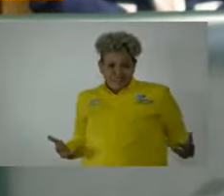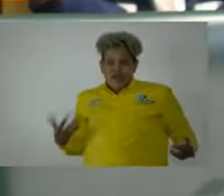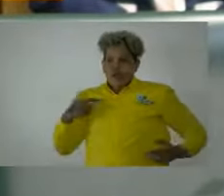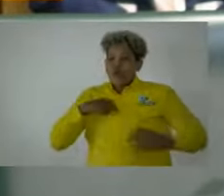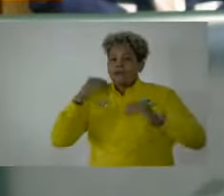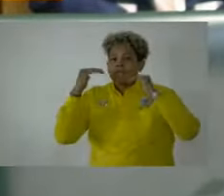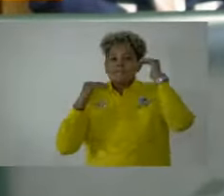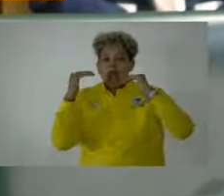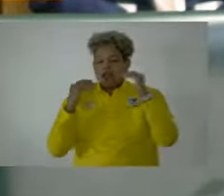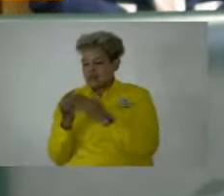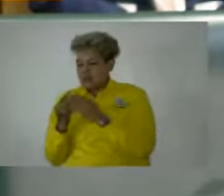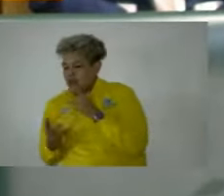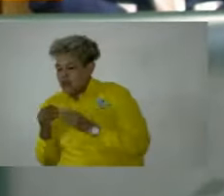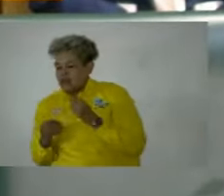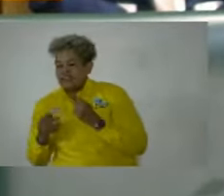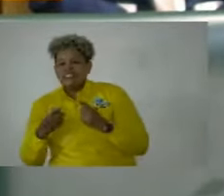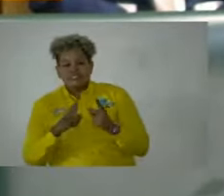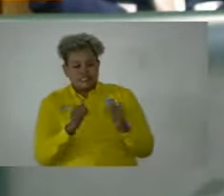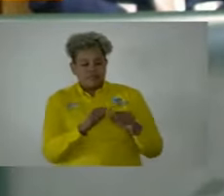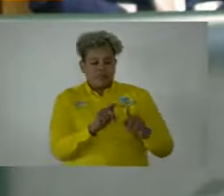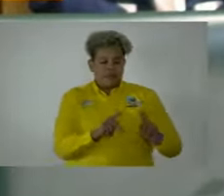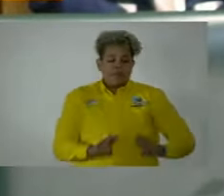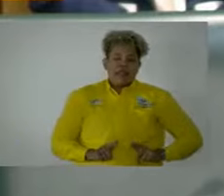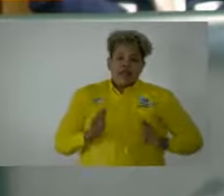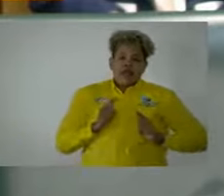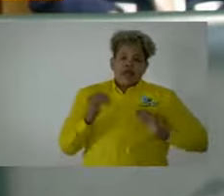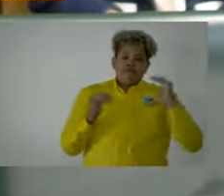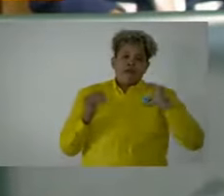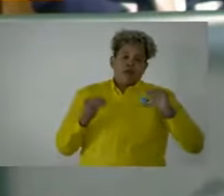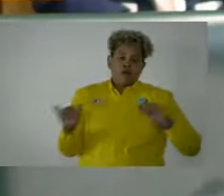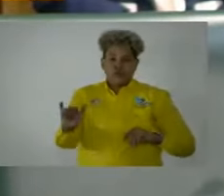we balance the books while balancing people's lives.